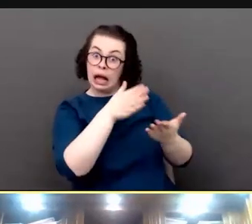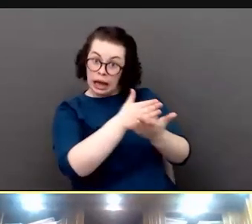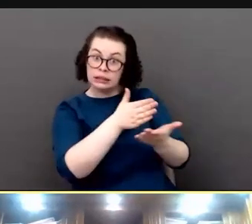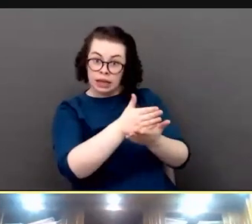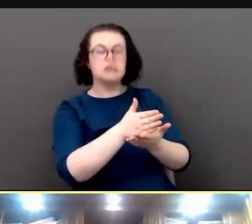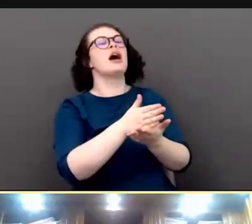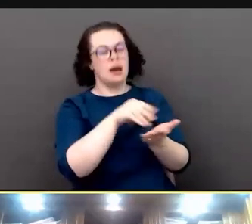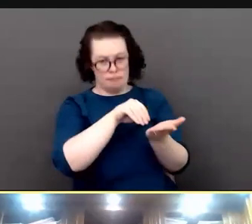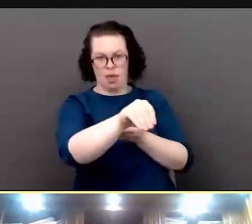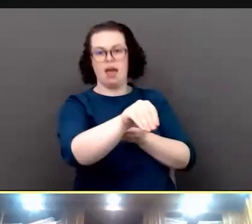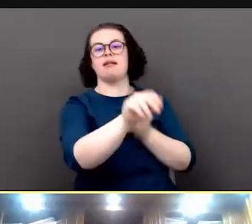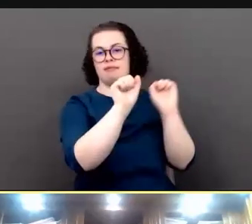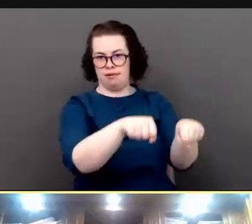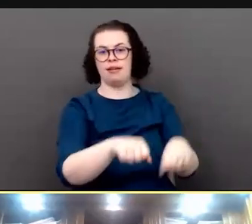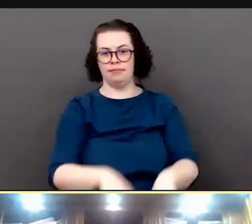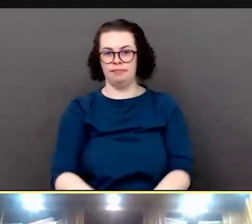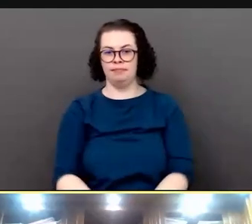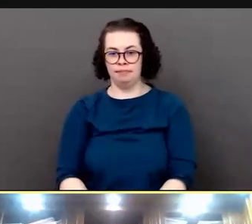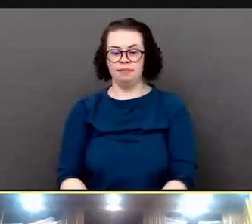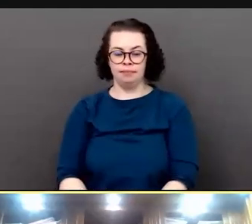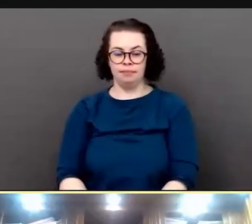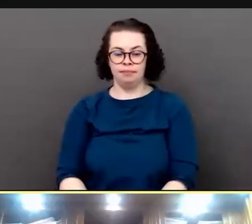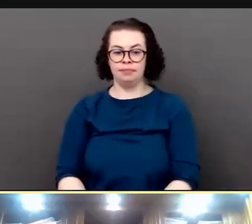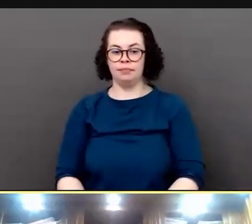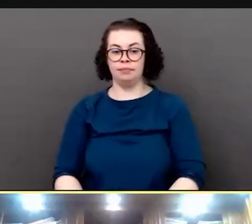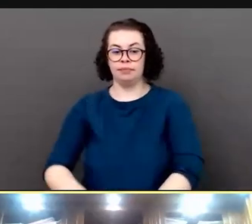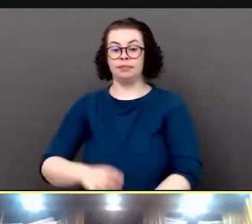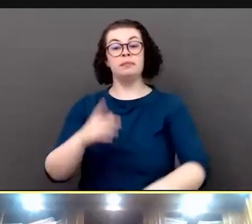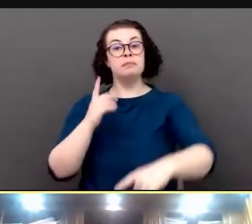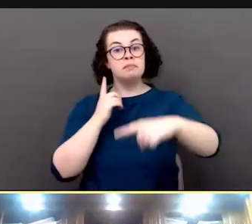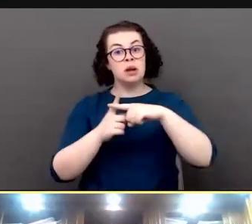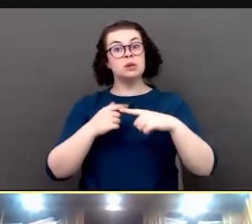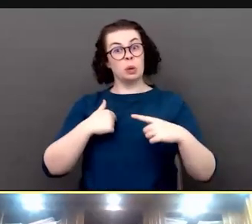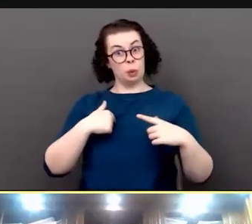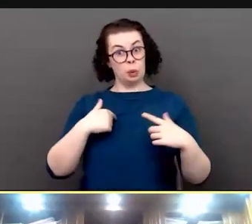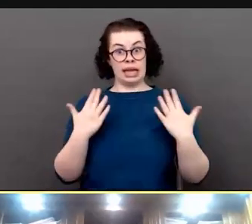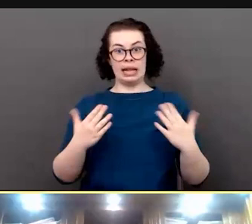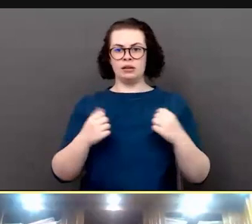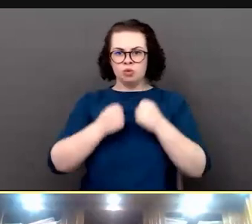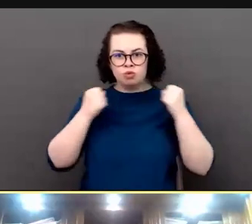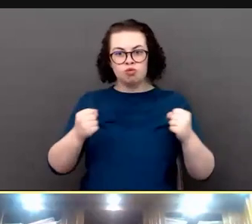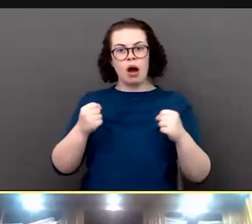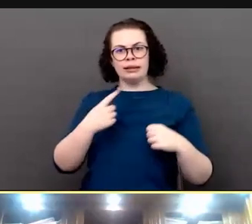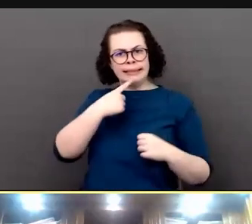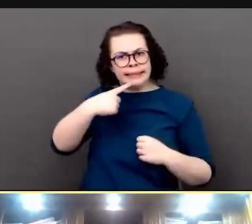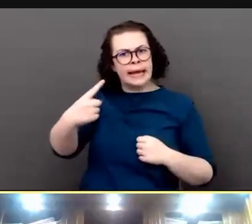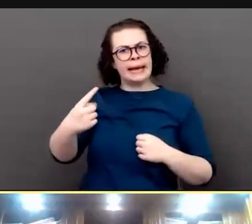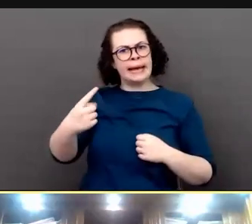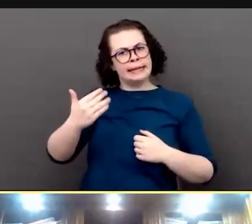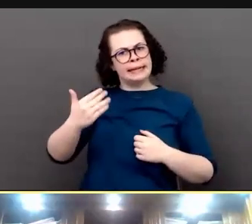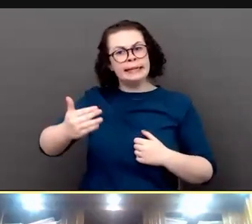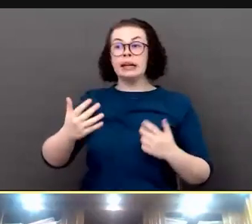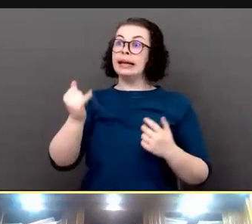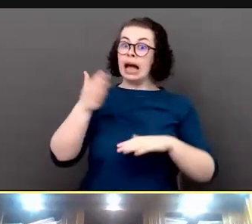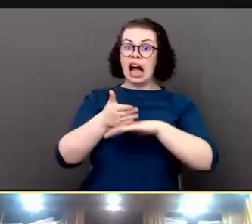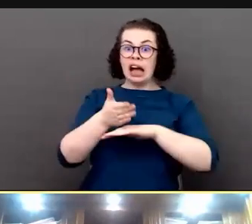now into presenting accessibility as a win-win element in the